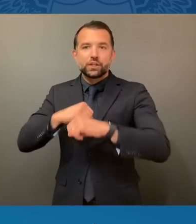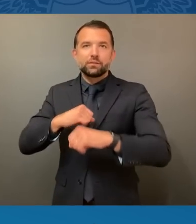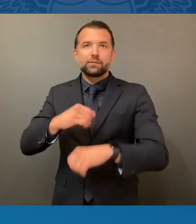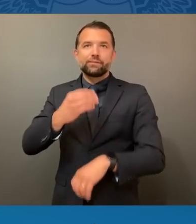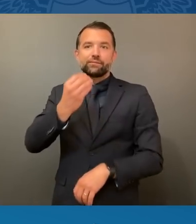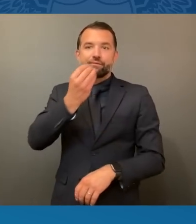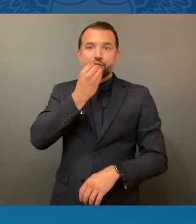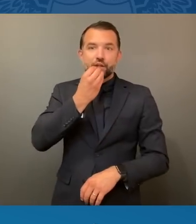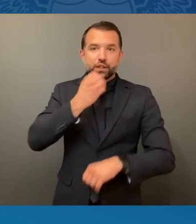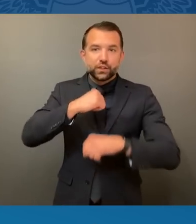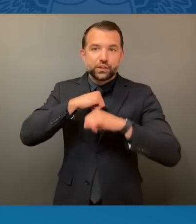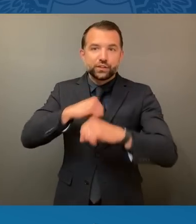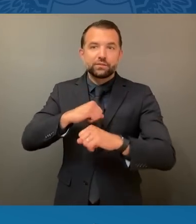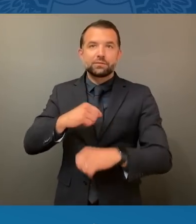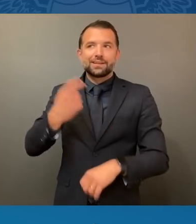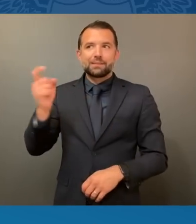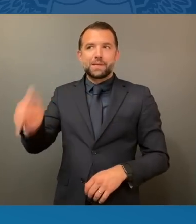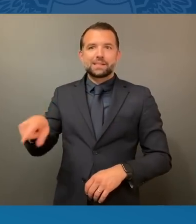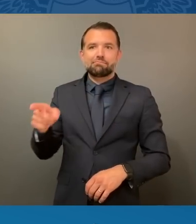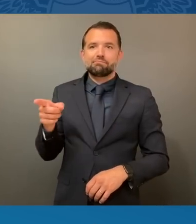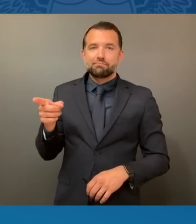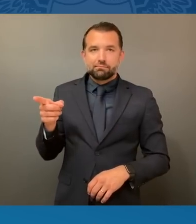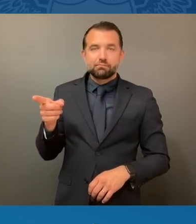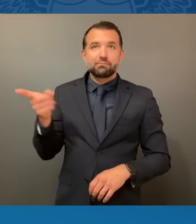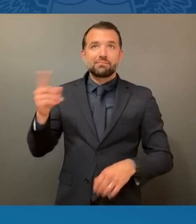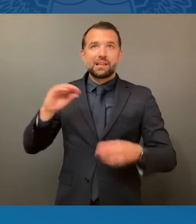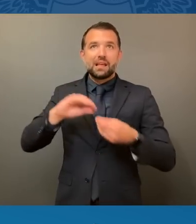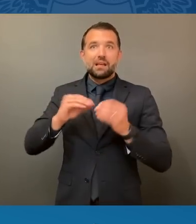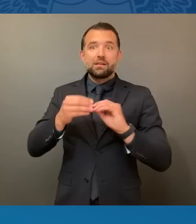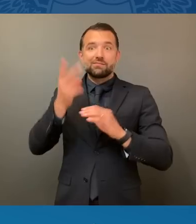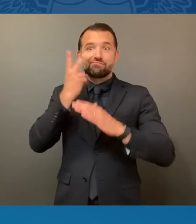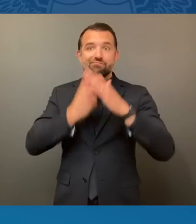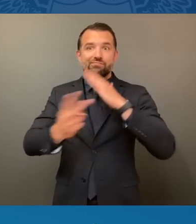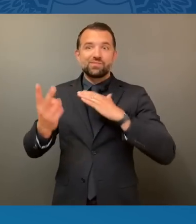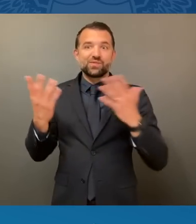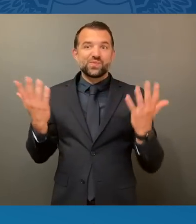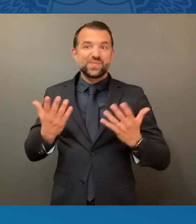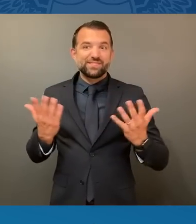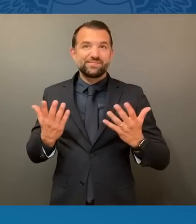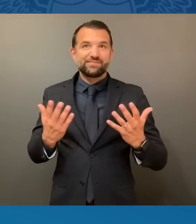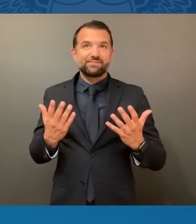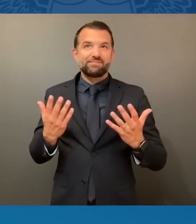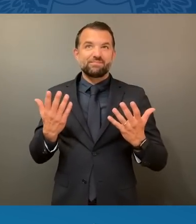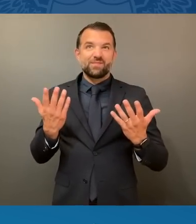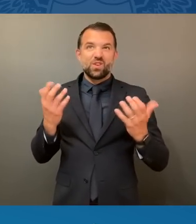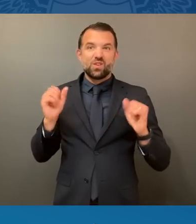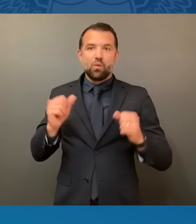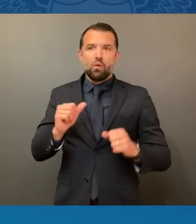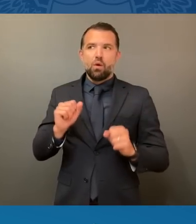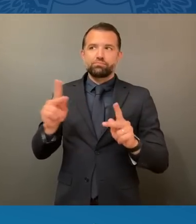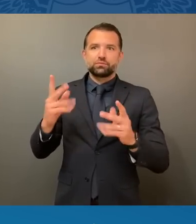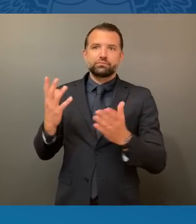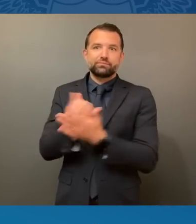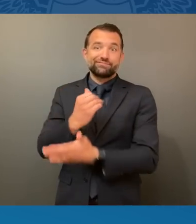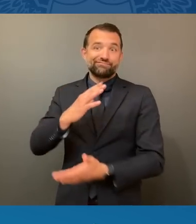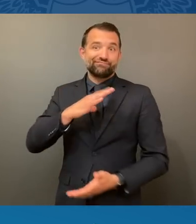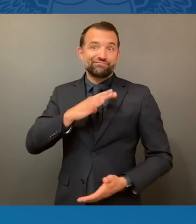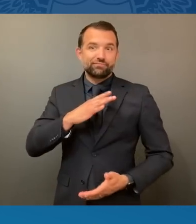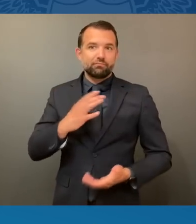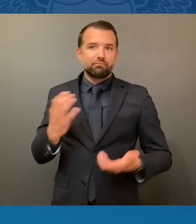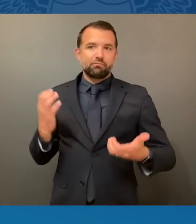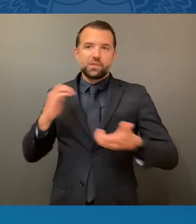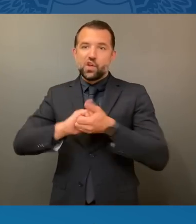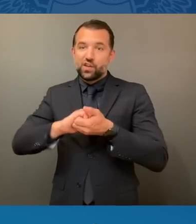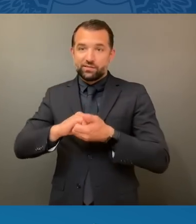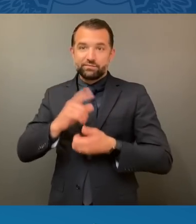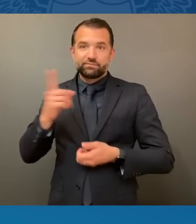tell us is that we're looking at either great opportunity or potentially great risk.